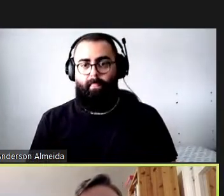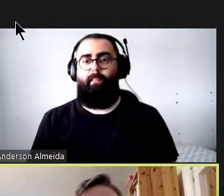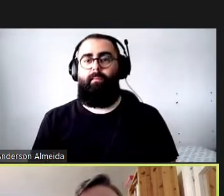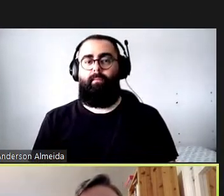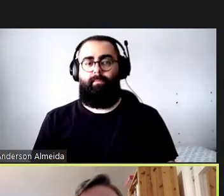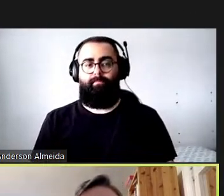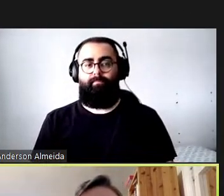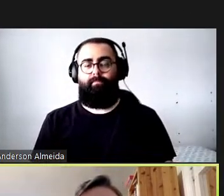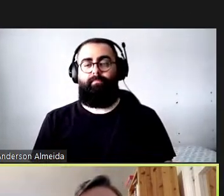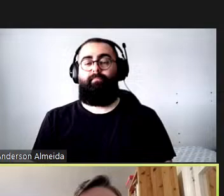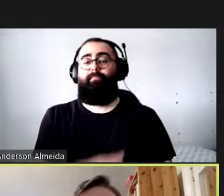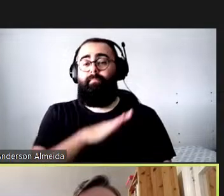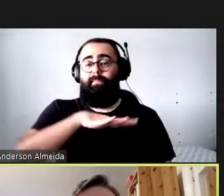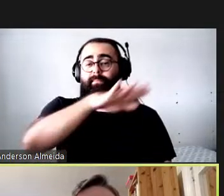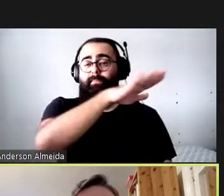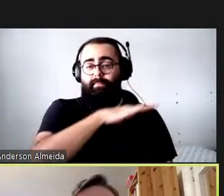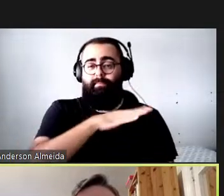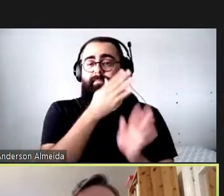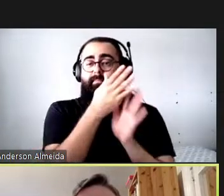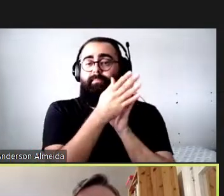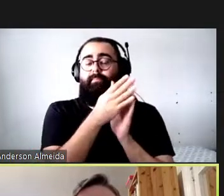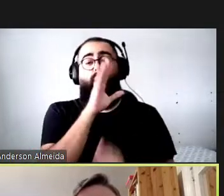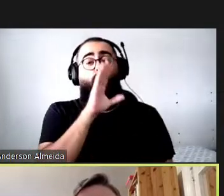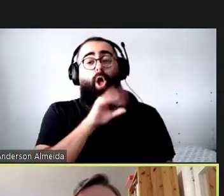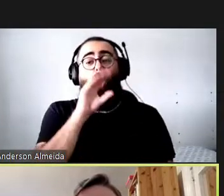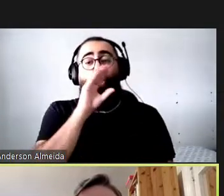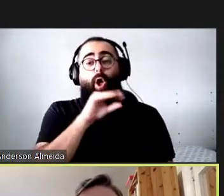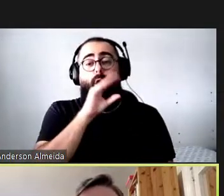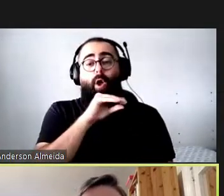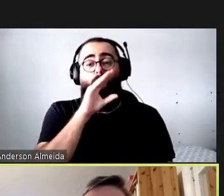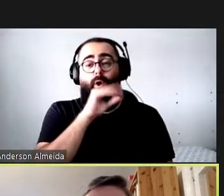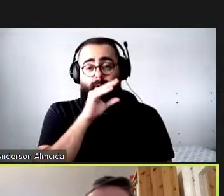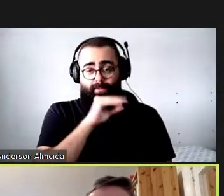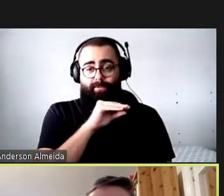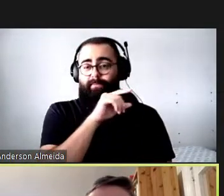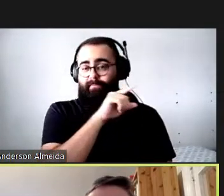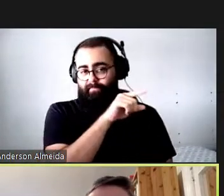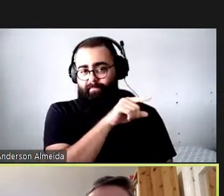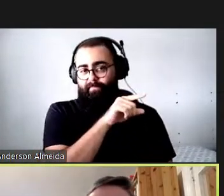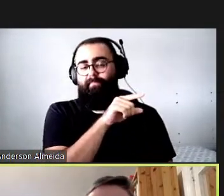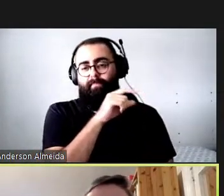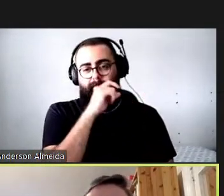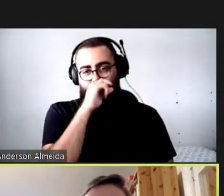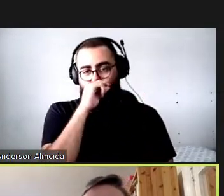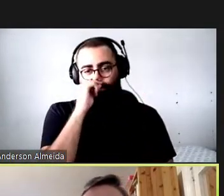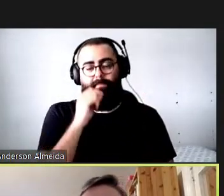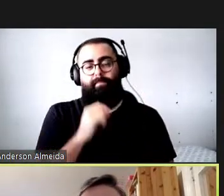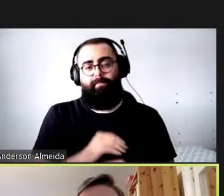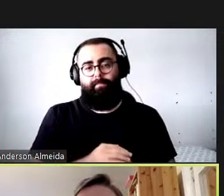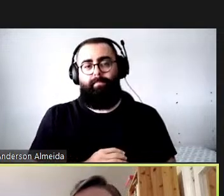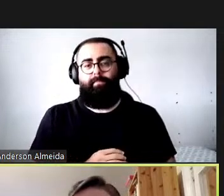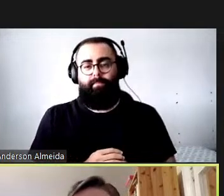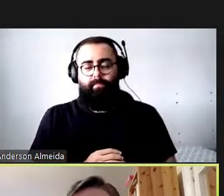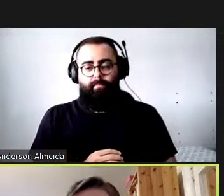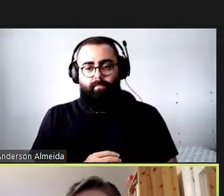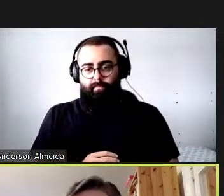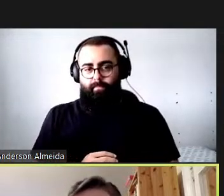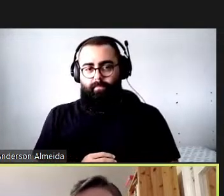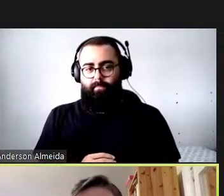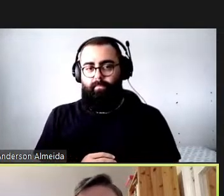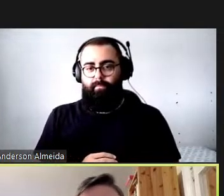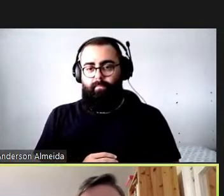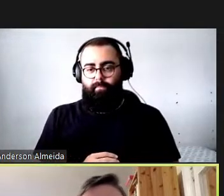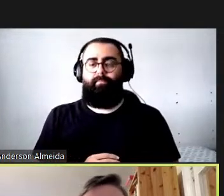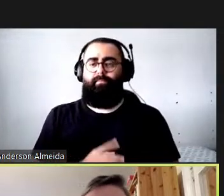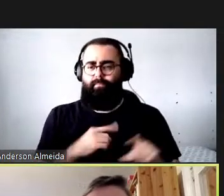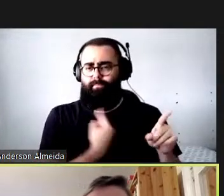In spoken language, we have at one level a sense of the linguistic function of